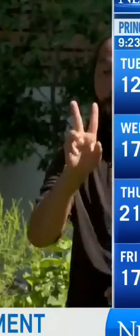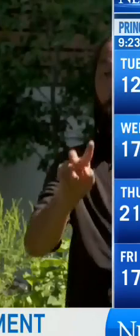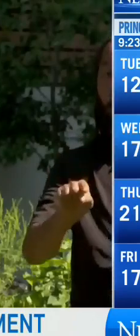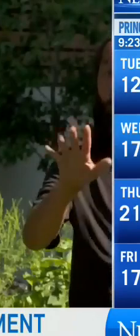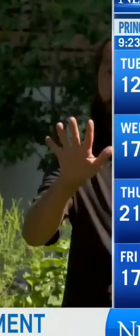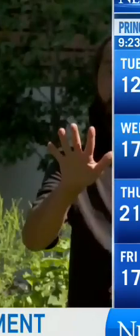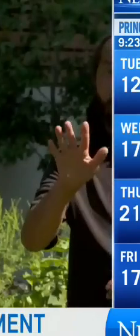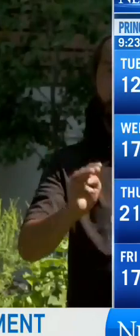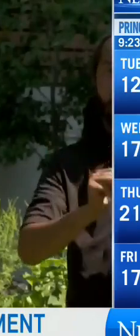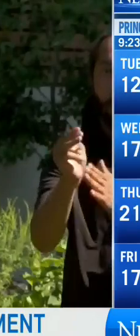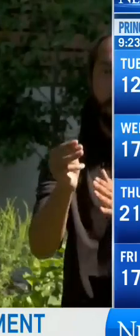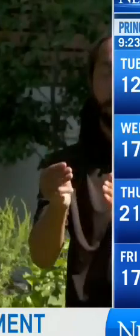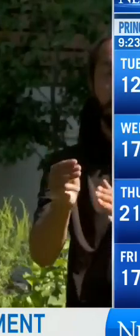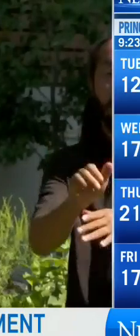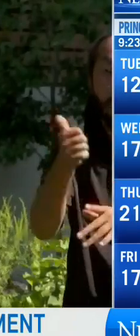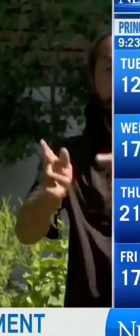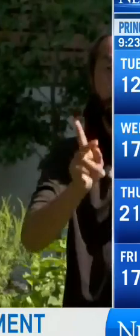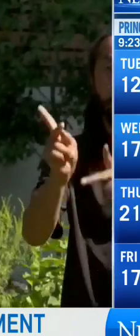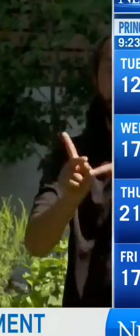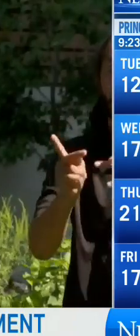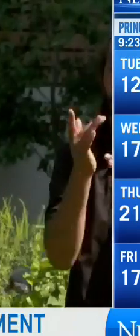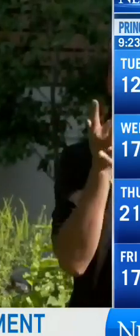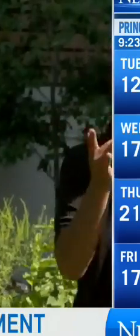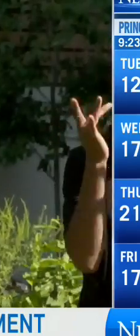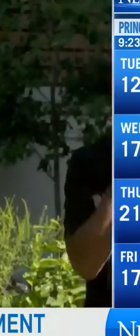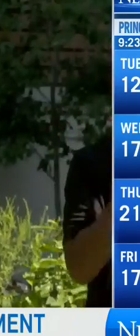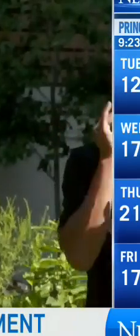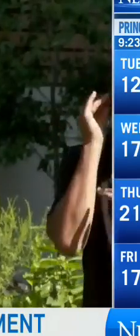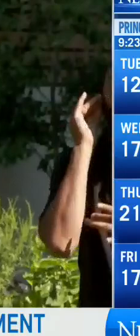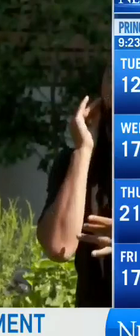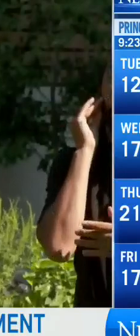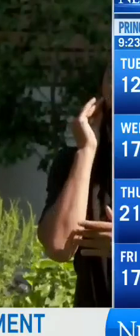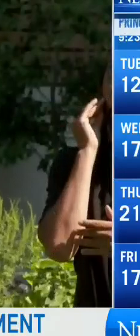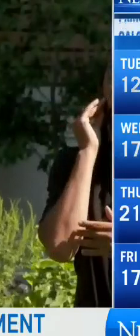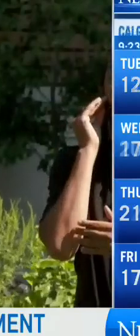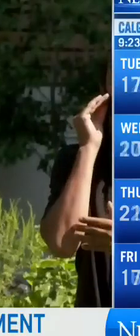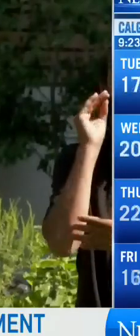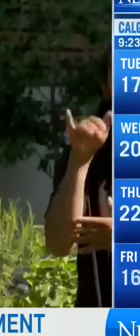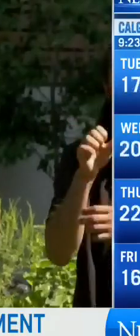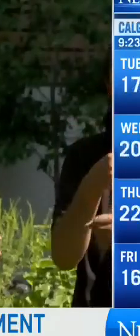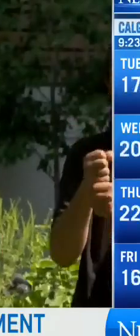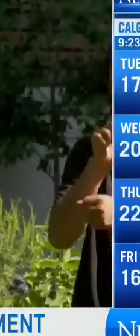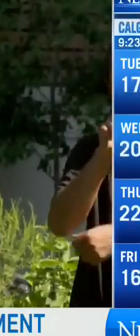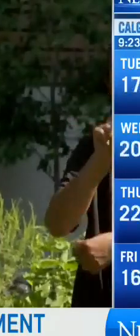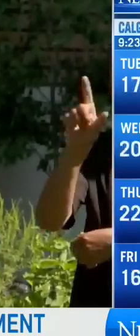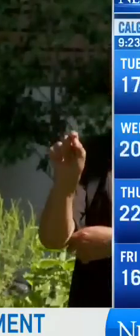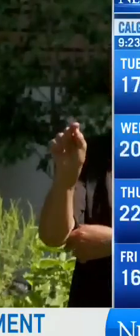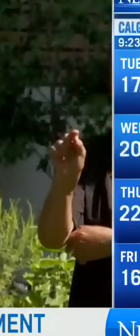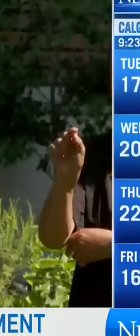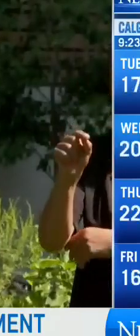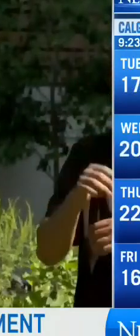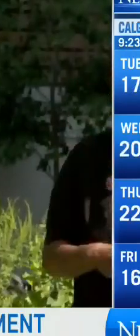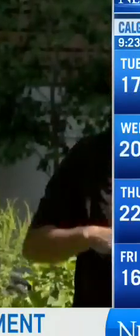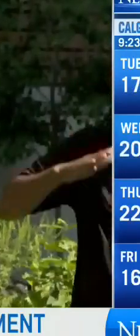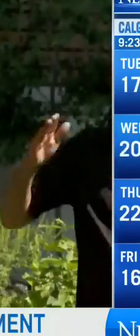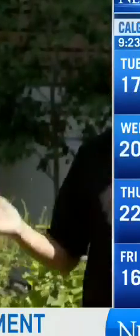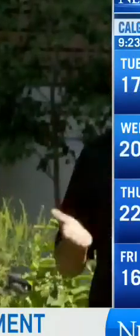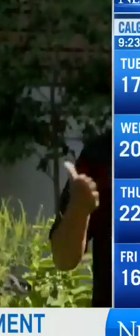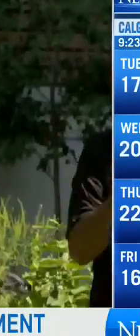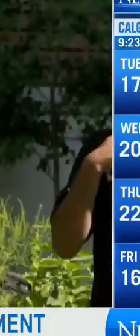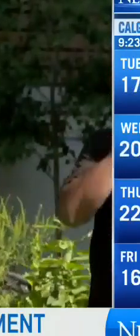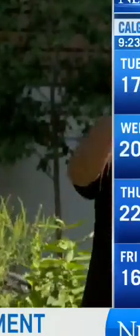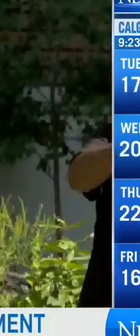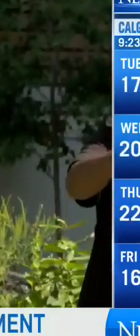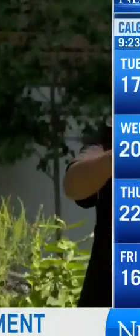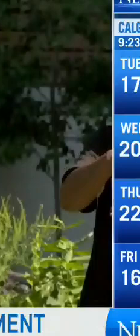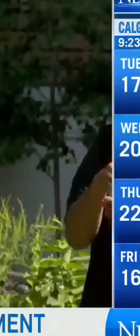experienced core housing needs in 2020. Here in this community of Toronto Centre, just around the corner